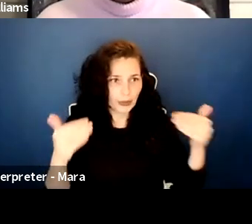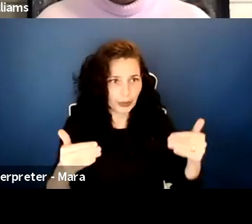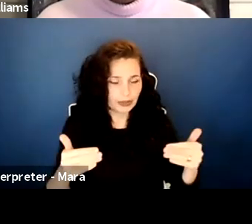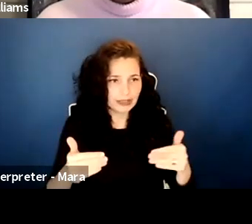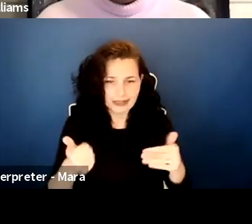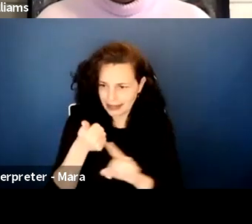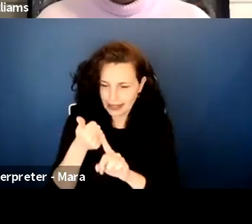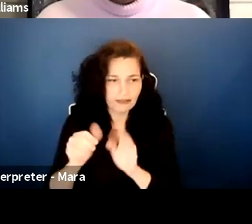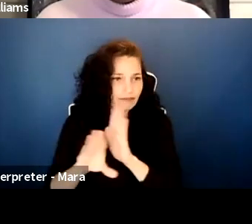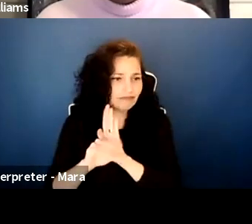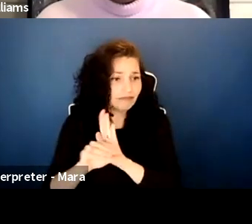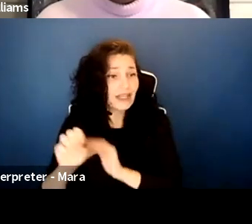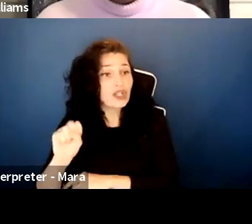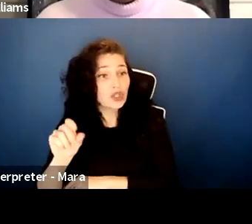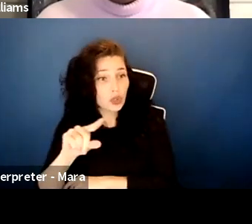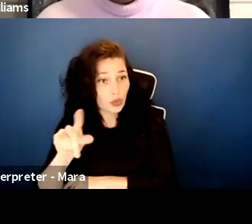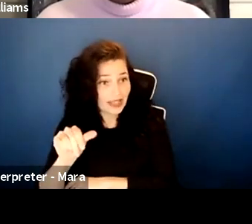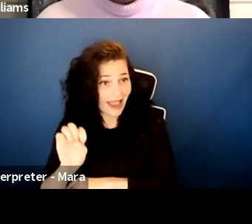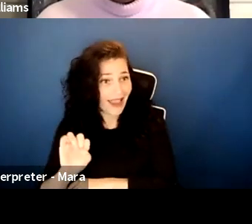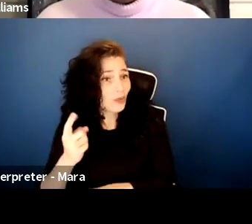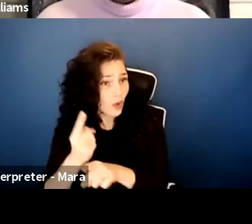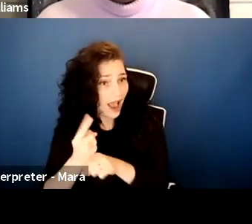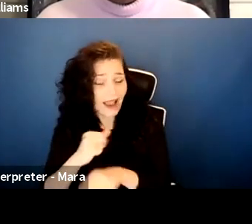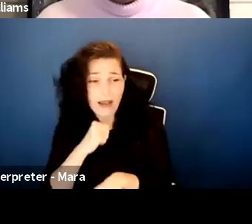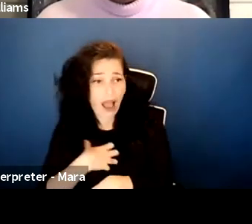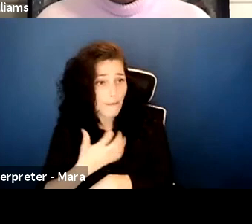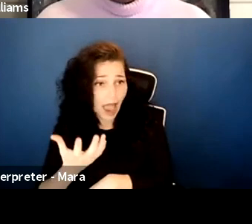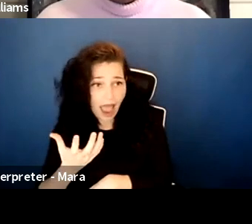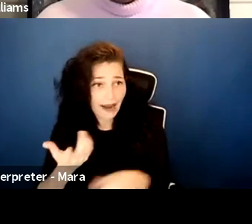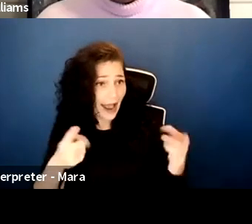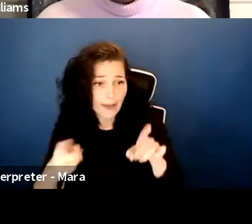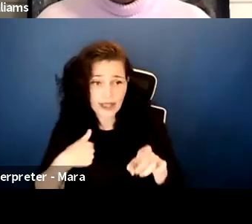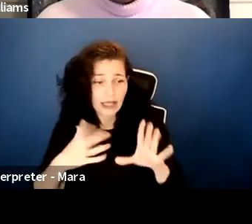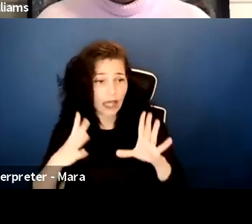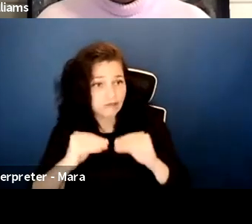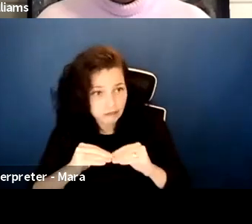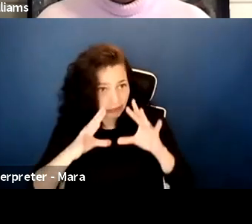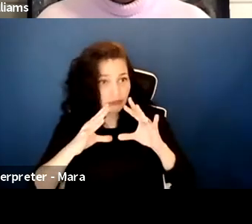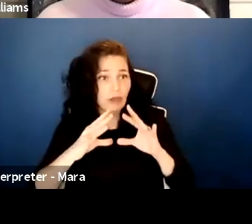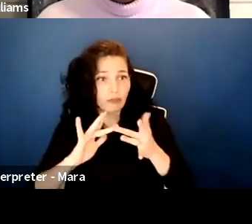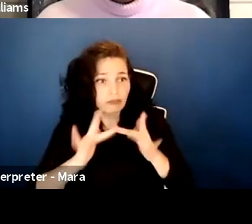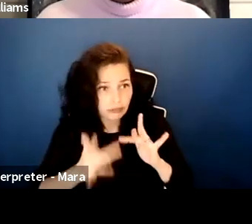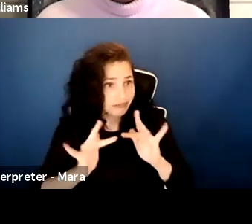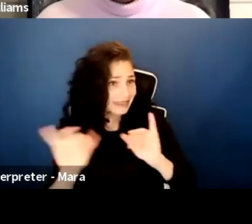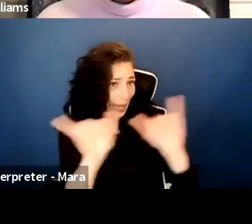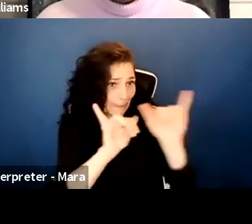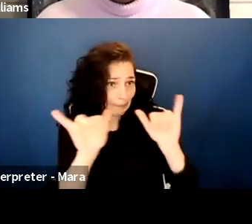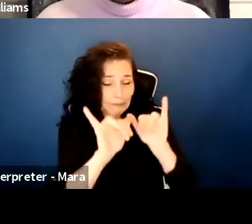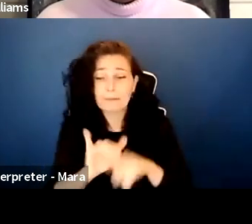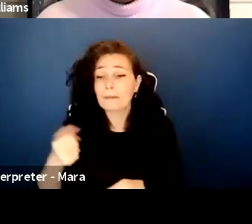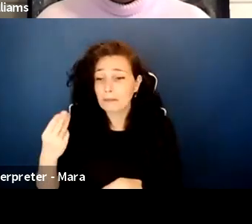get it. We have it too. I've gone down and had to come right back up on stuff, you know? Monika, actually, I found